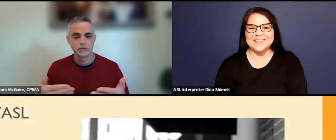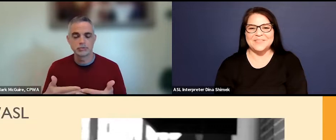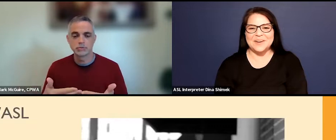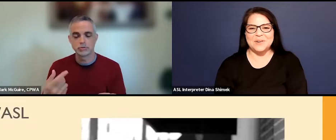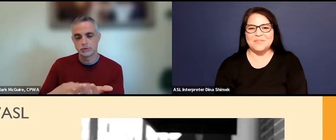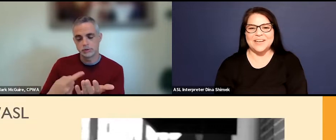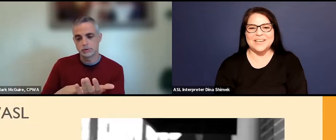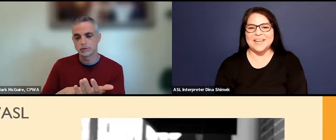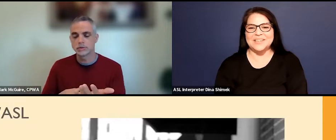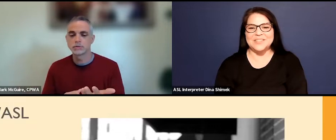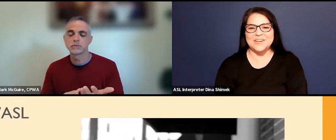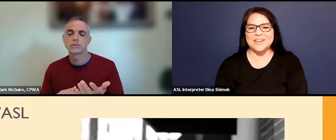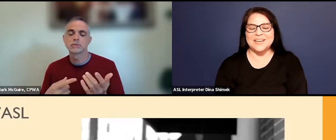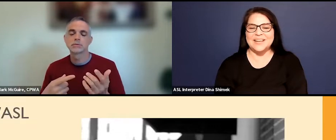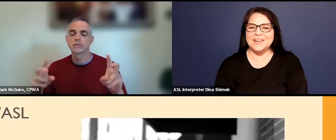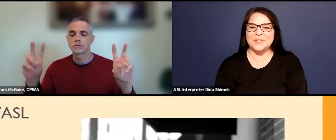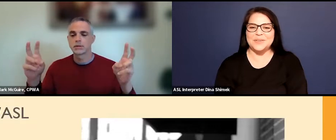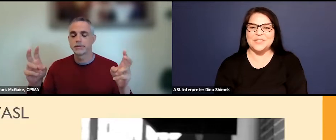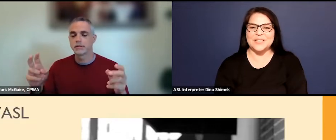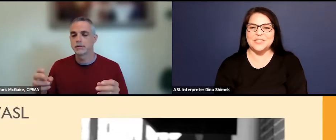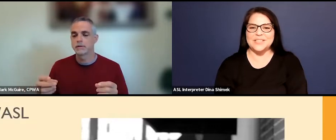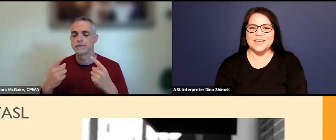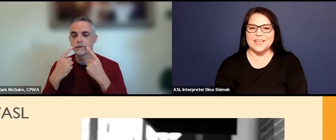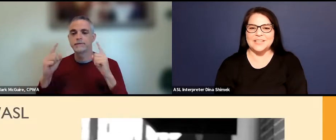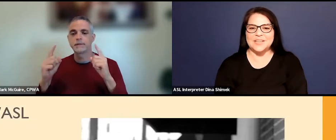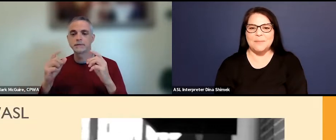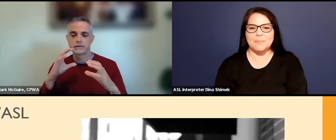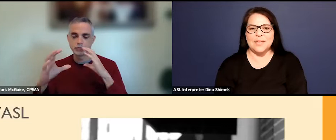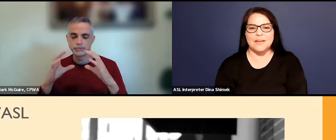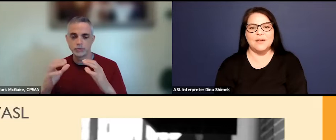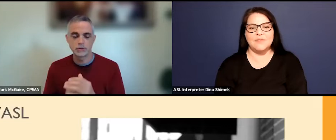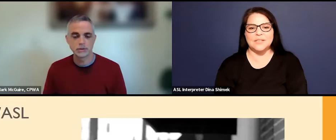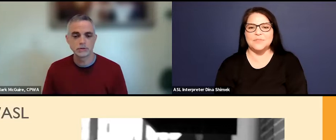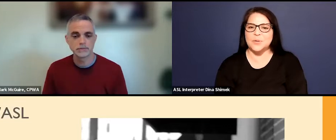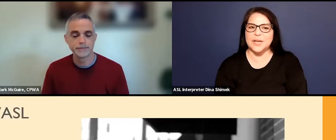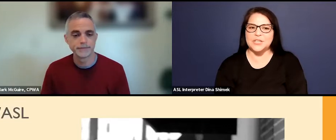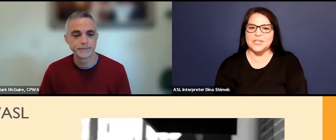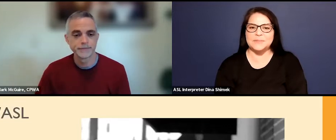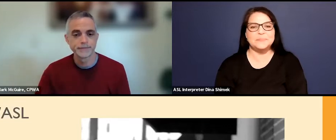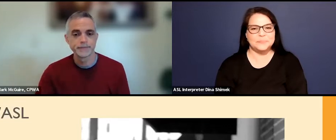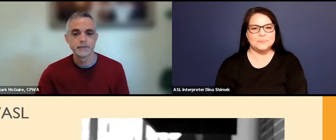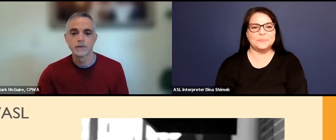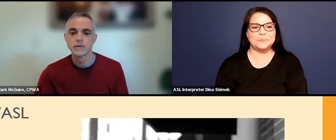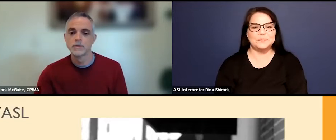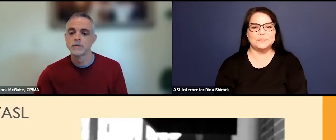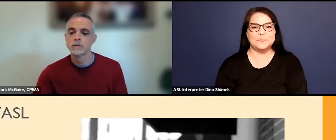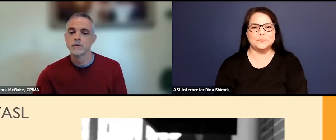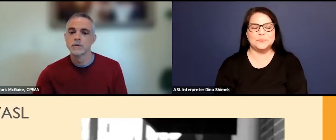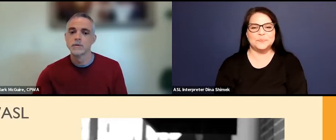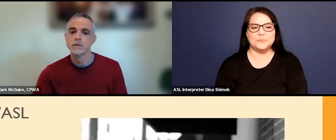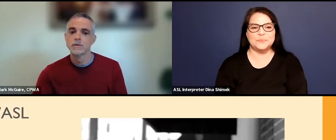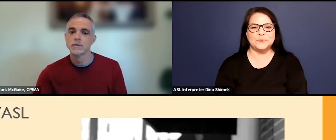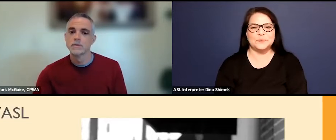So yes, I'm very motivated to get us started with our discussion today, the topic being effective communication.